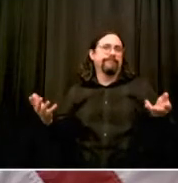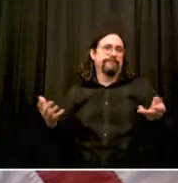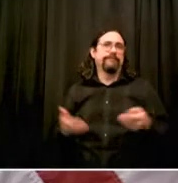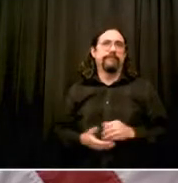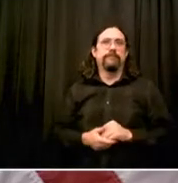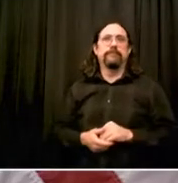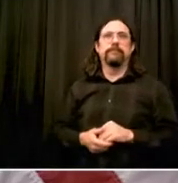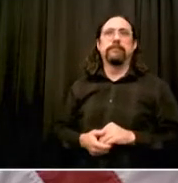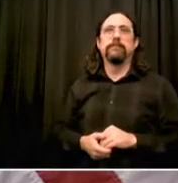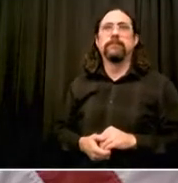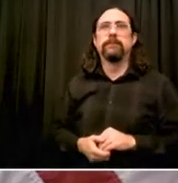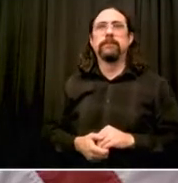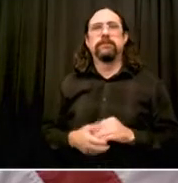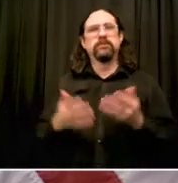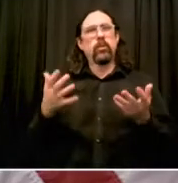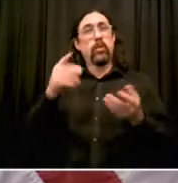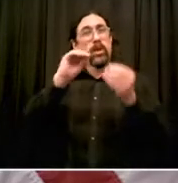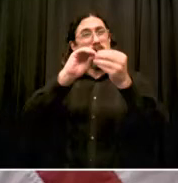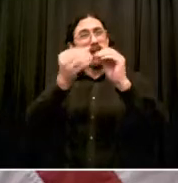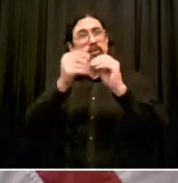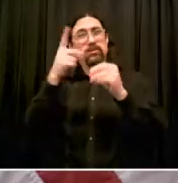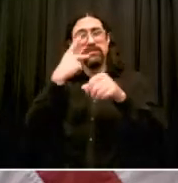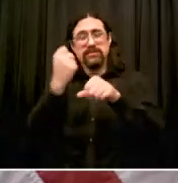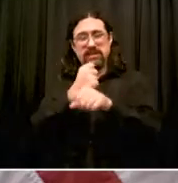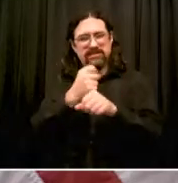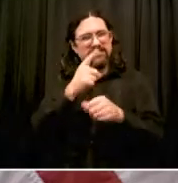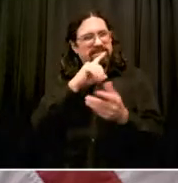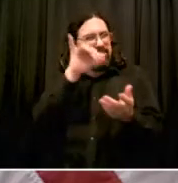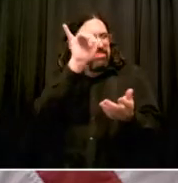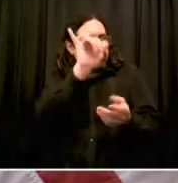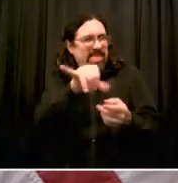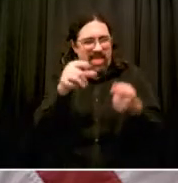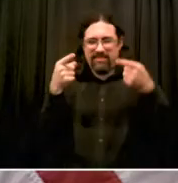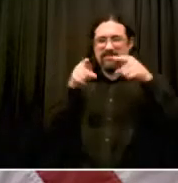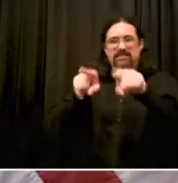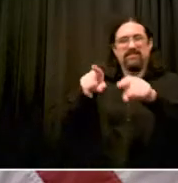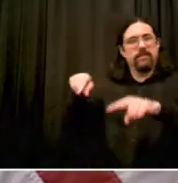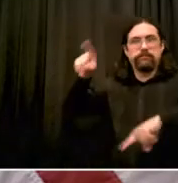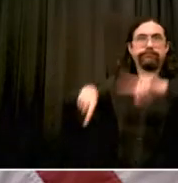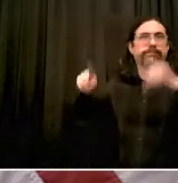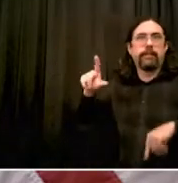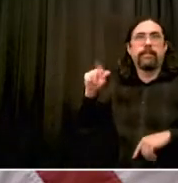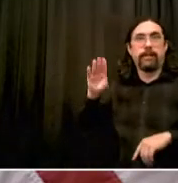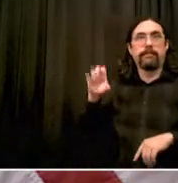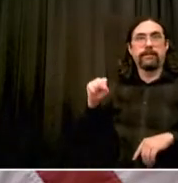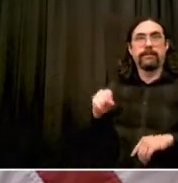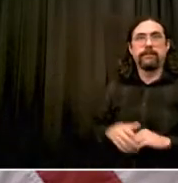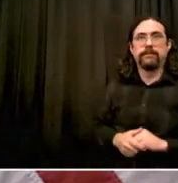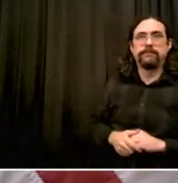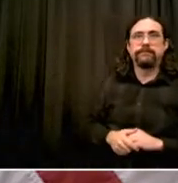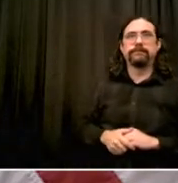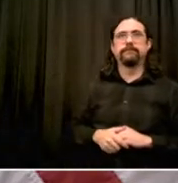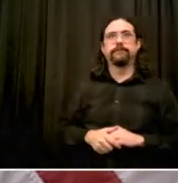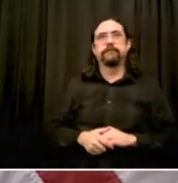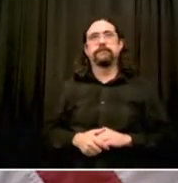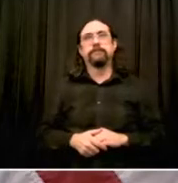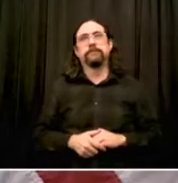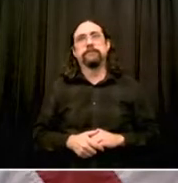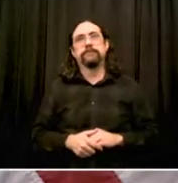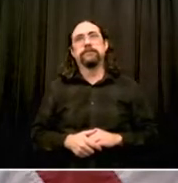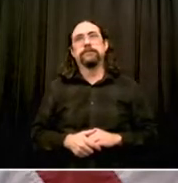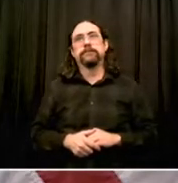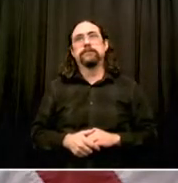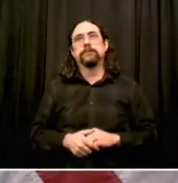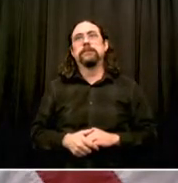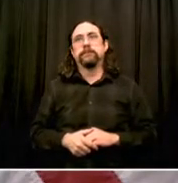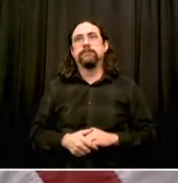Hi, good morning, Mr. Mayor. Hey, Alejandra, how are you? Good, how are you doing? So yesterday you said that you wouldn't make a final